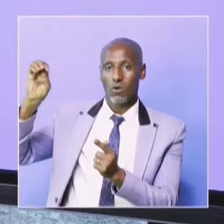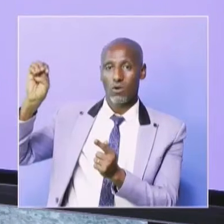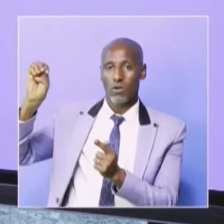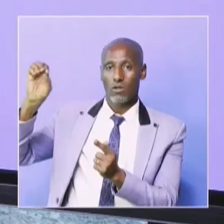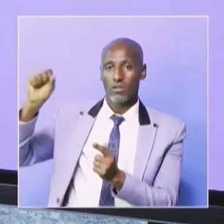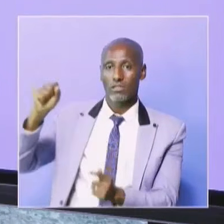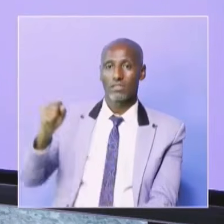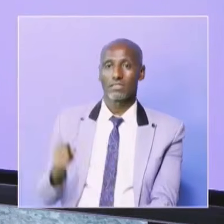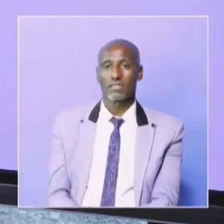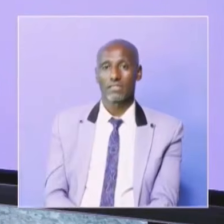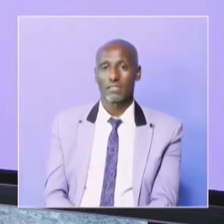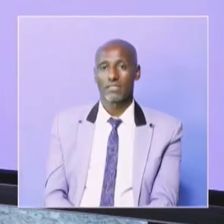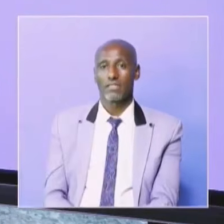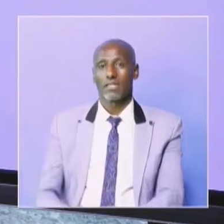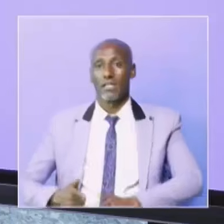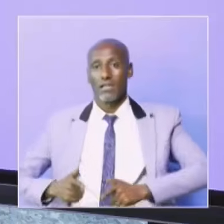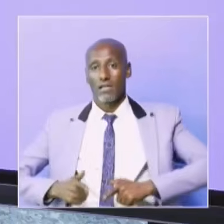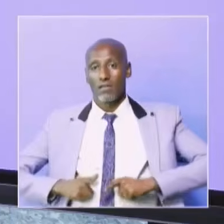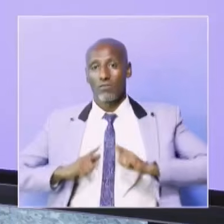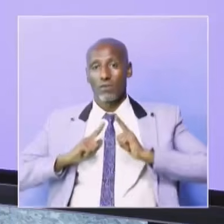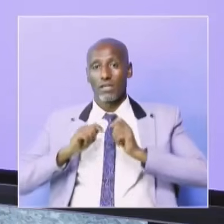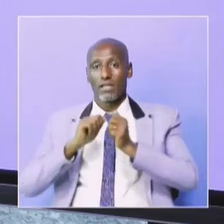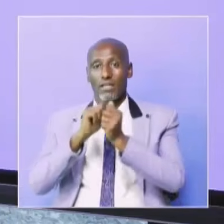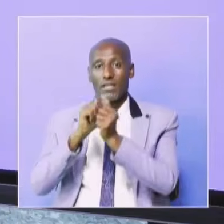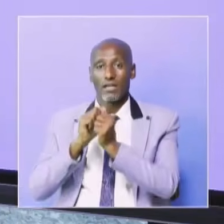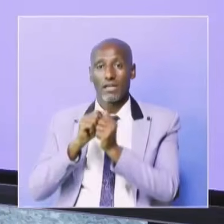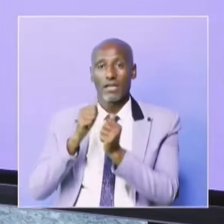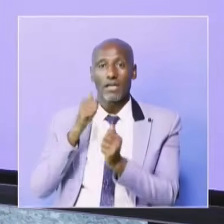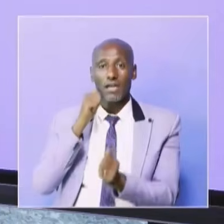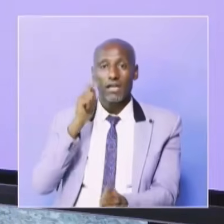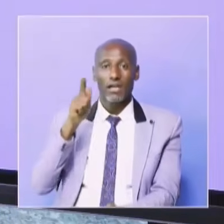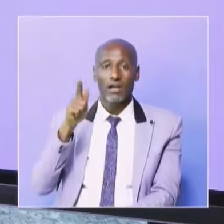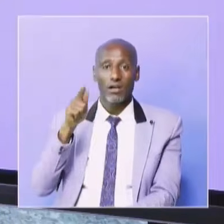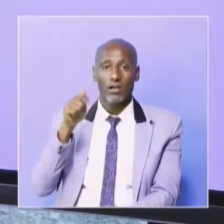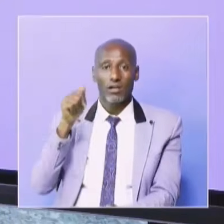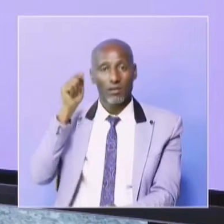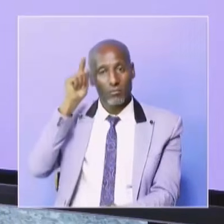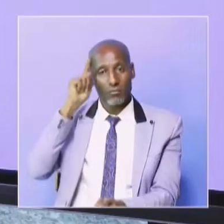live with her brother? That is another question.